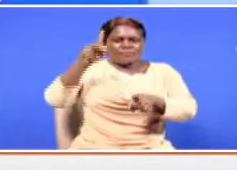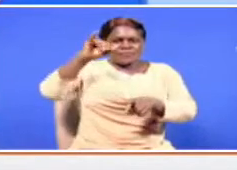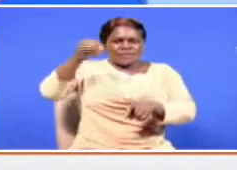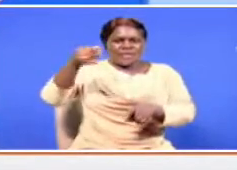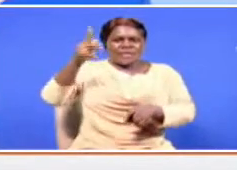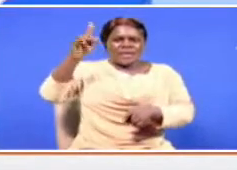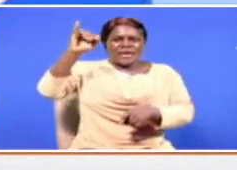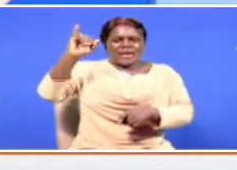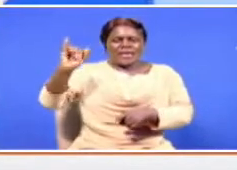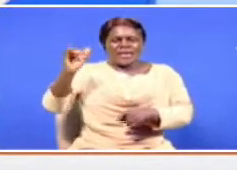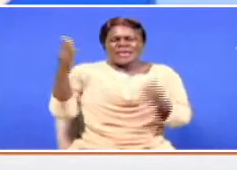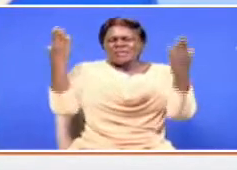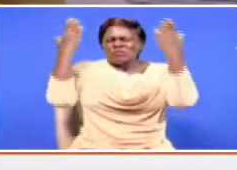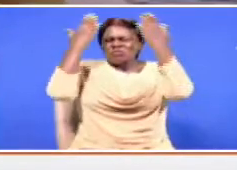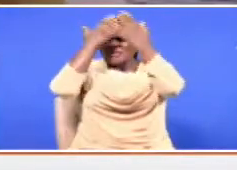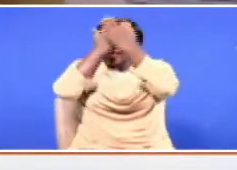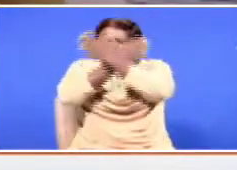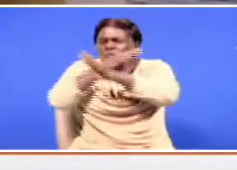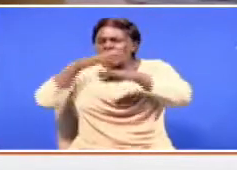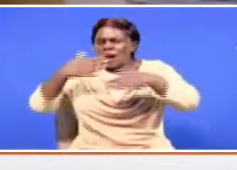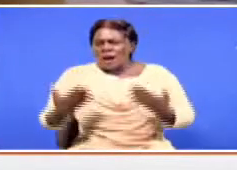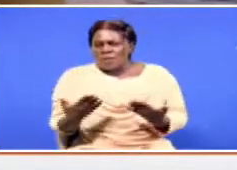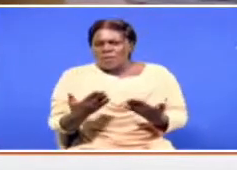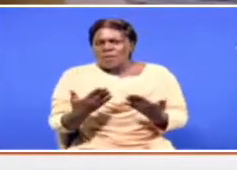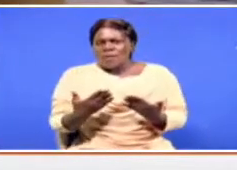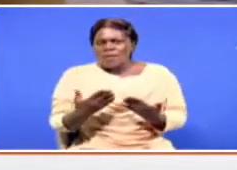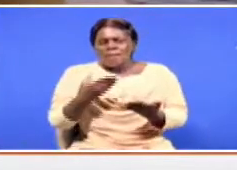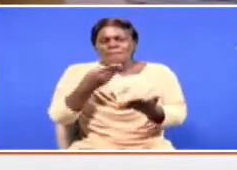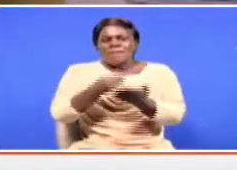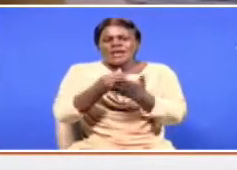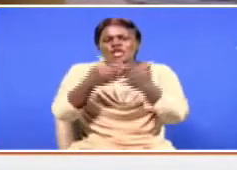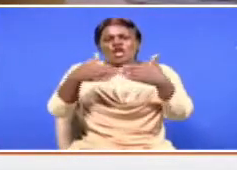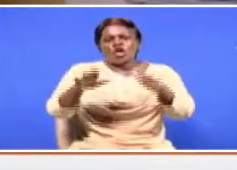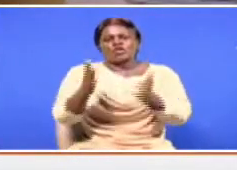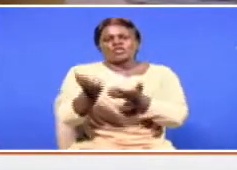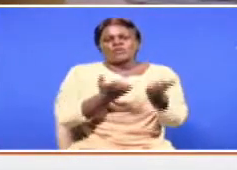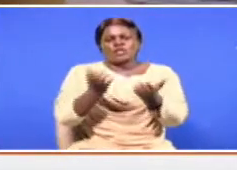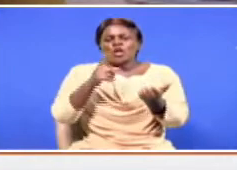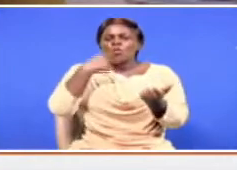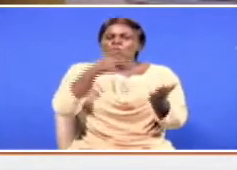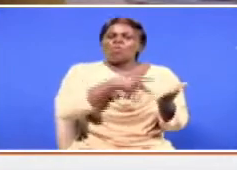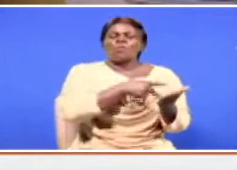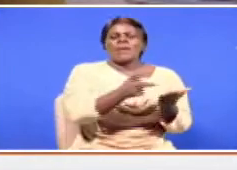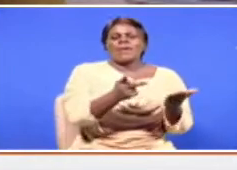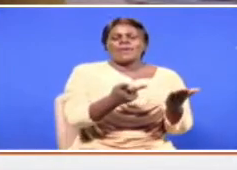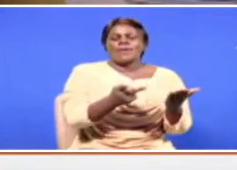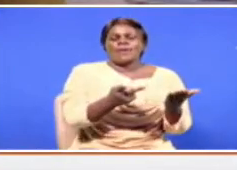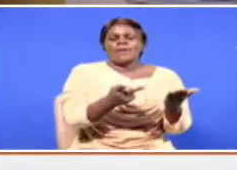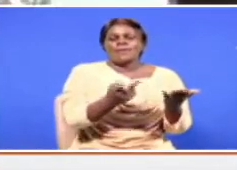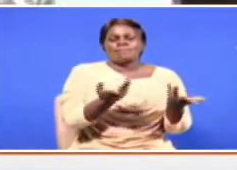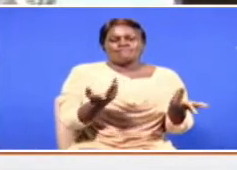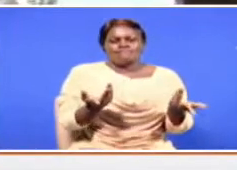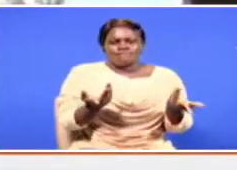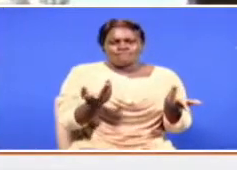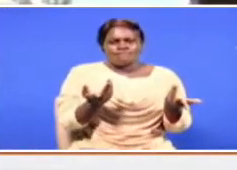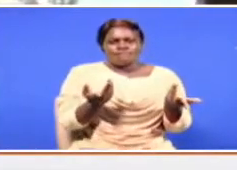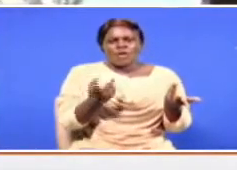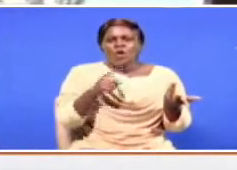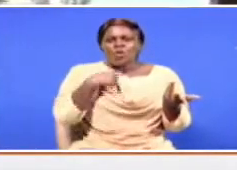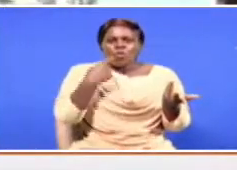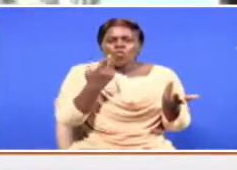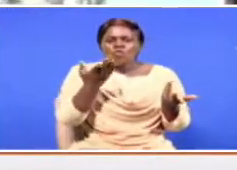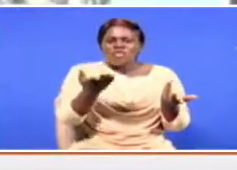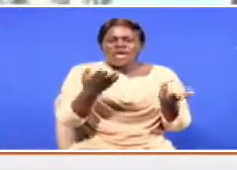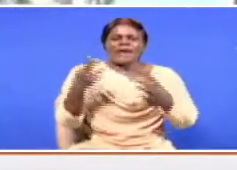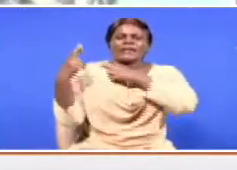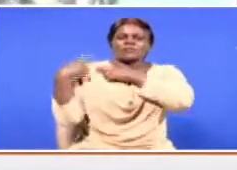JKIA fall into darkness? For the millions of shillings lost in businesses, who will shoulder the burden? Who was at the